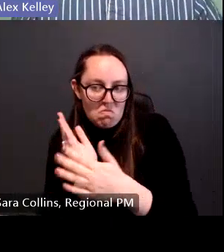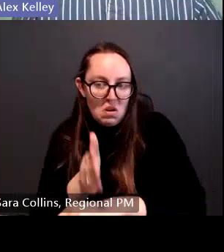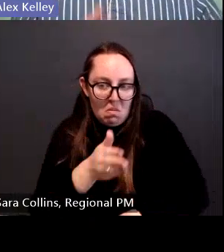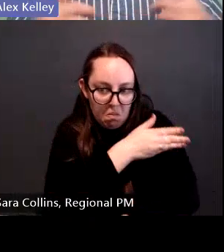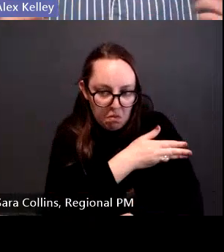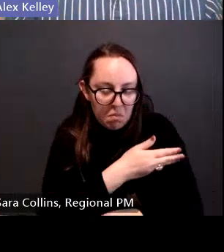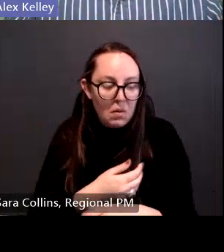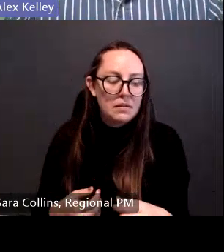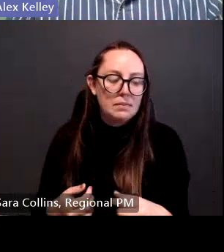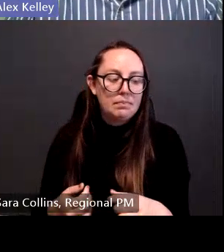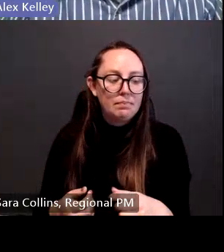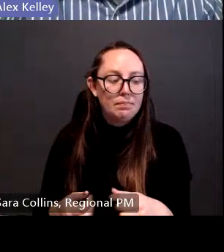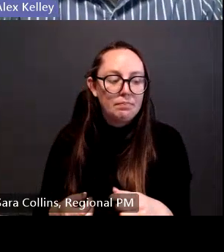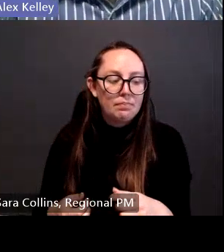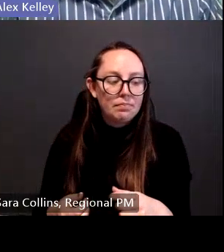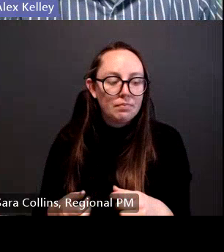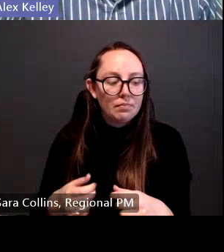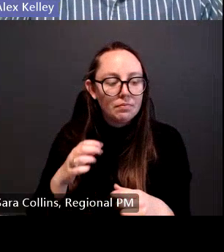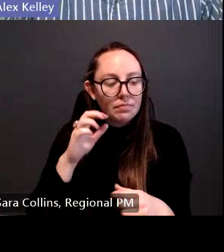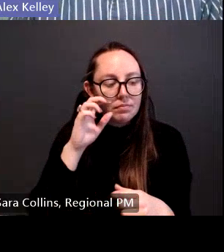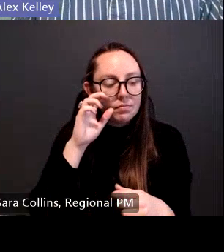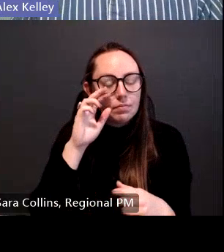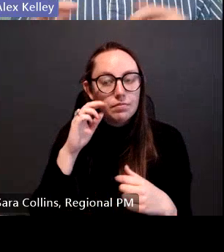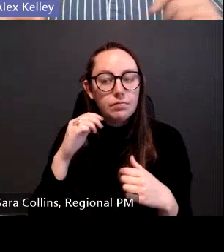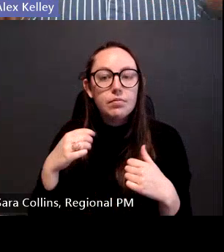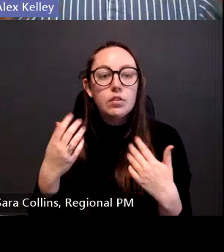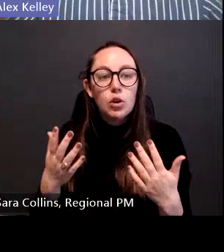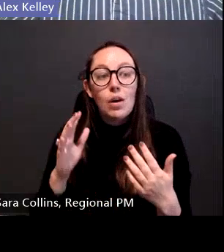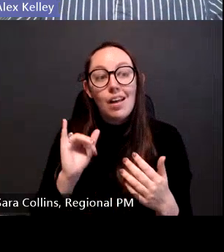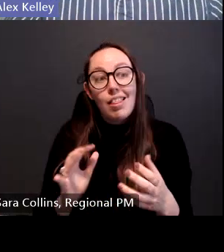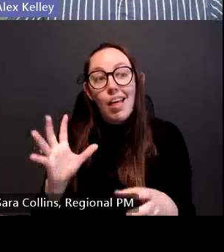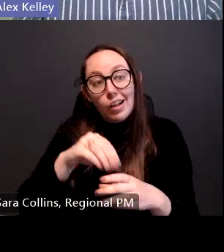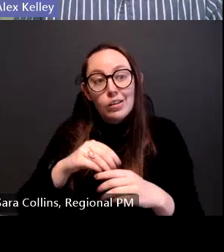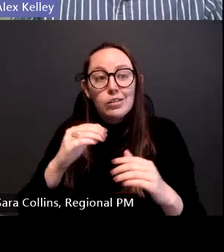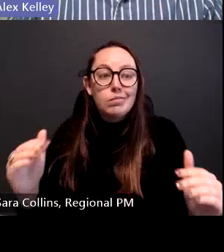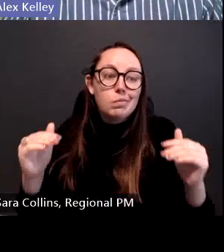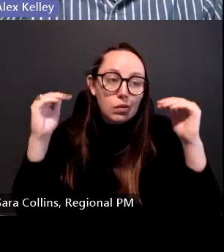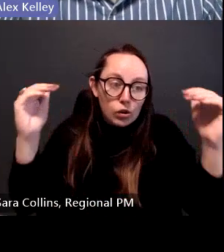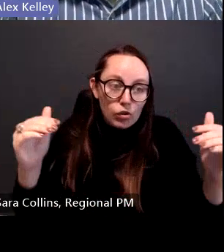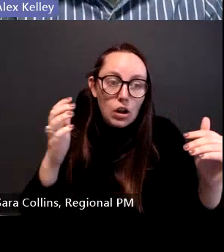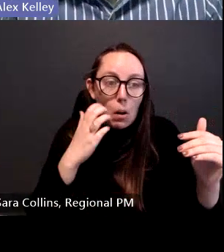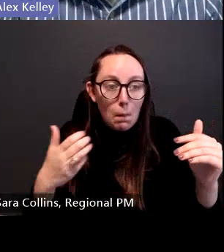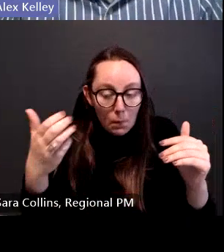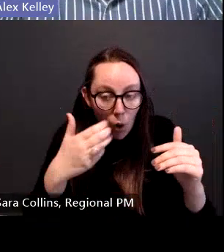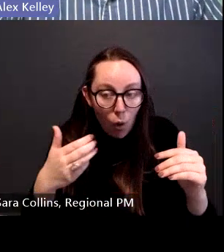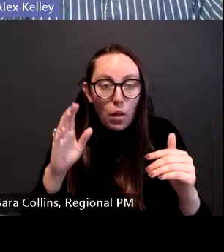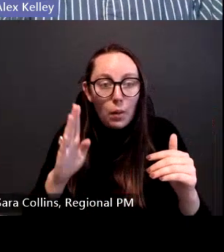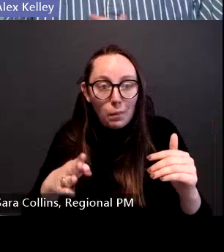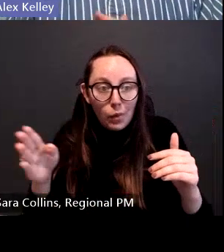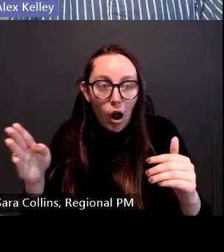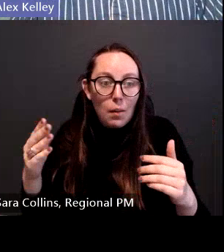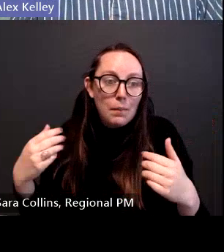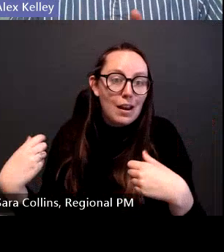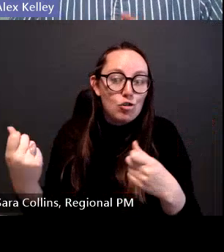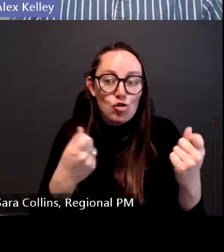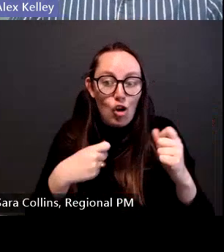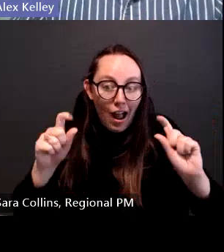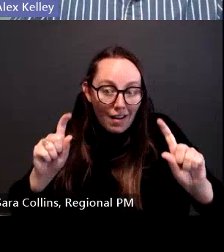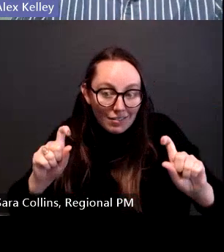progress, including repetition of mobile broadband drive tests using the same methodology done in 2022, the establishment